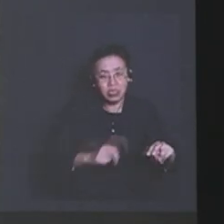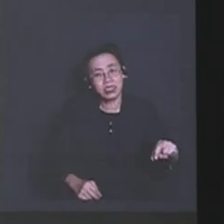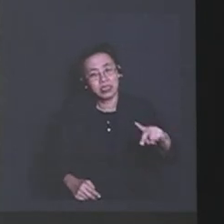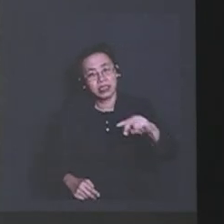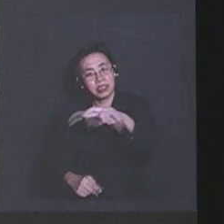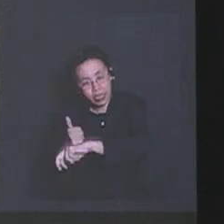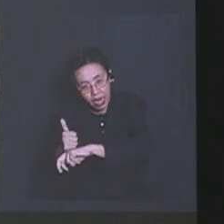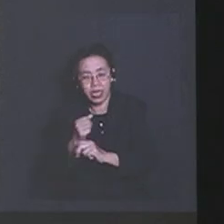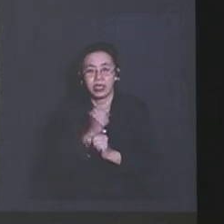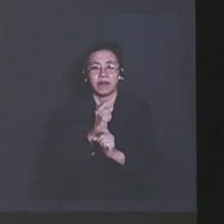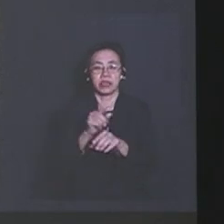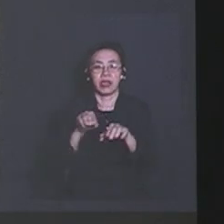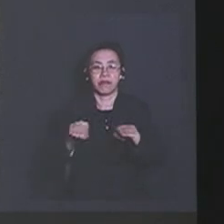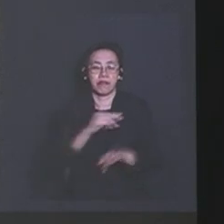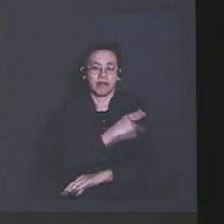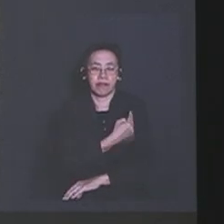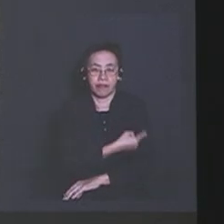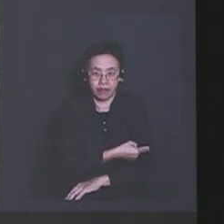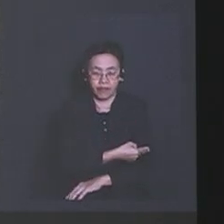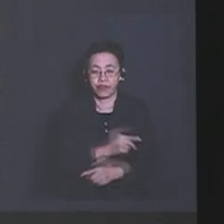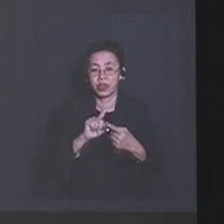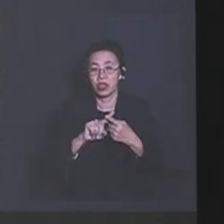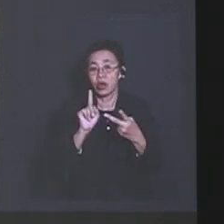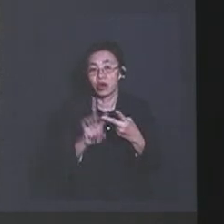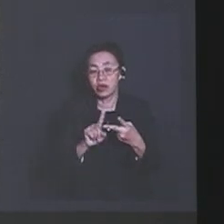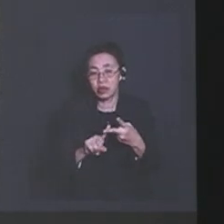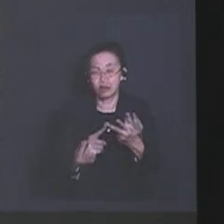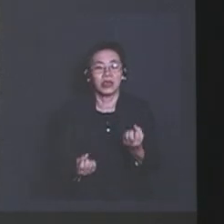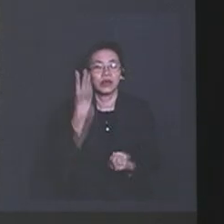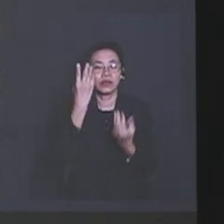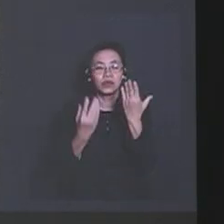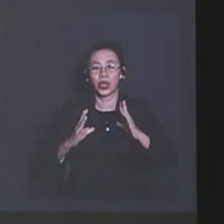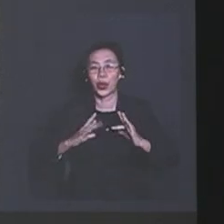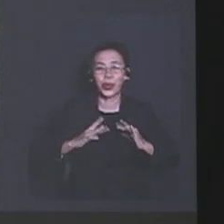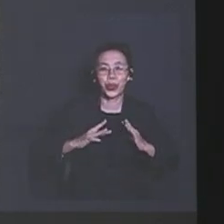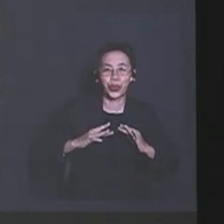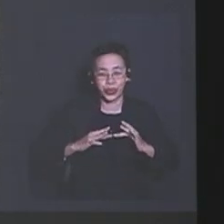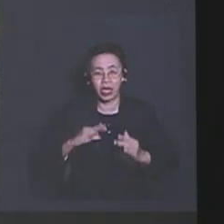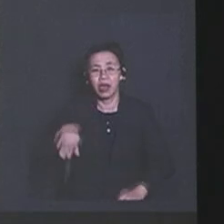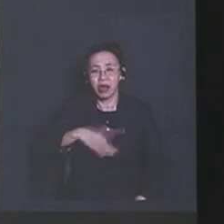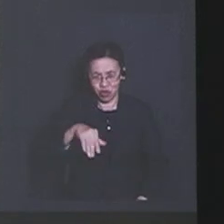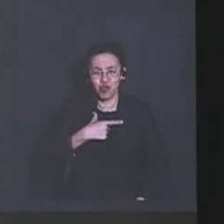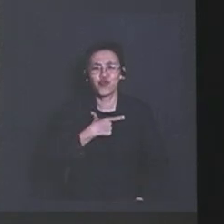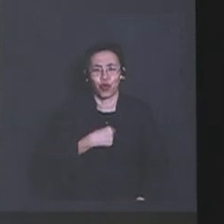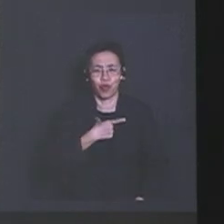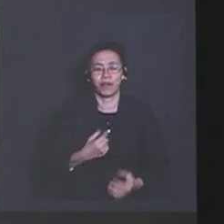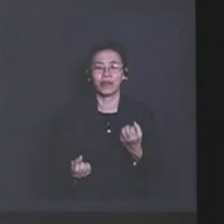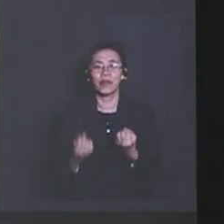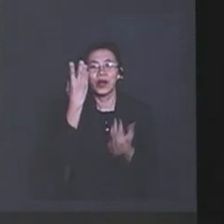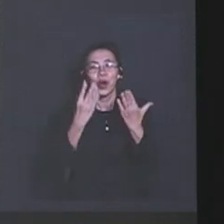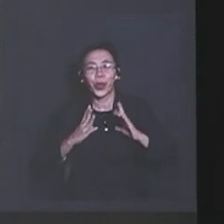Second one is about the park, and I think everyone loves park. We have a very big park